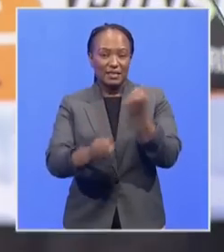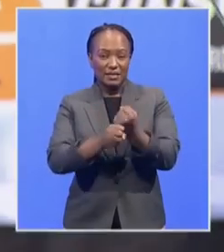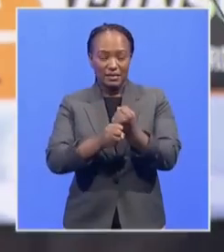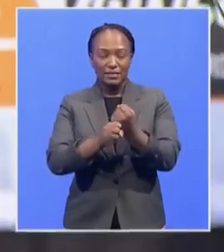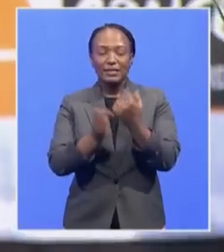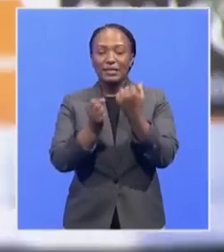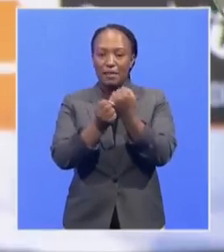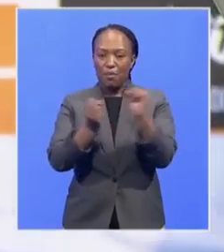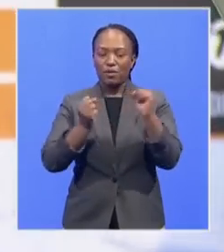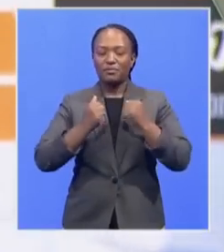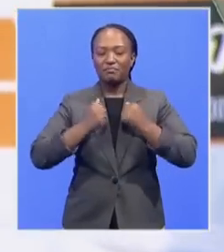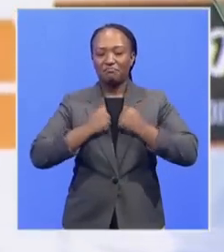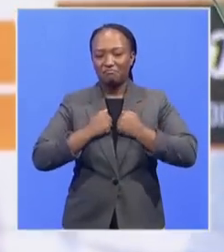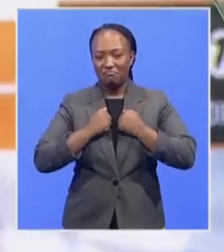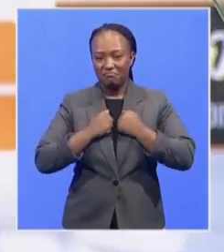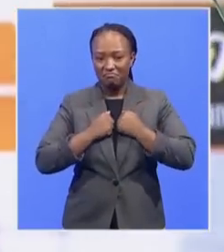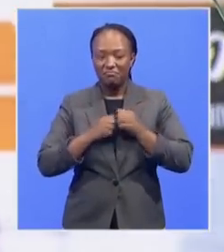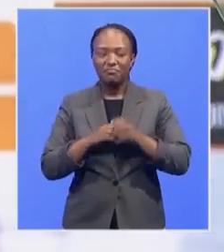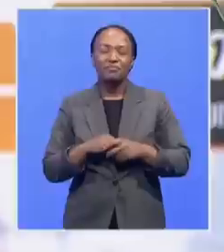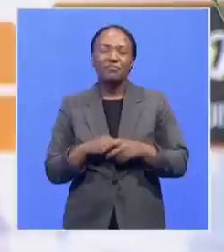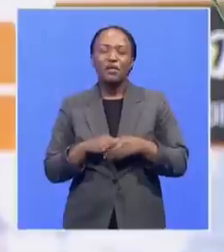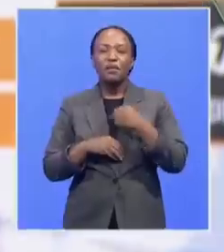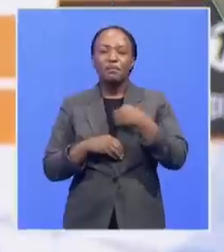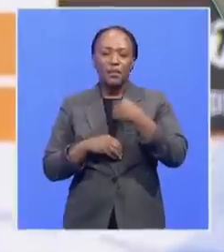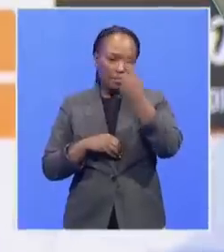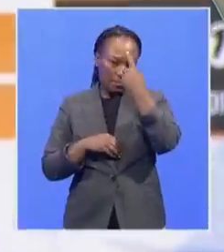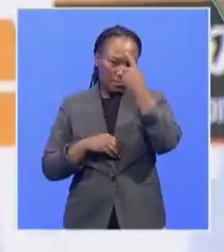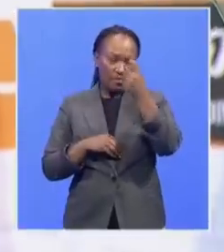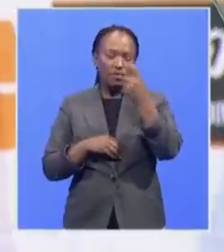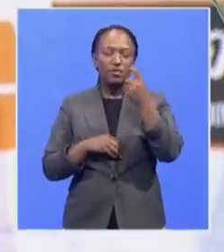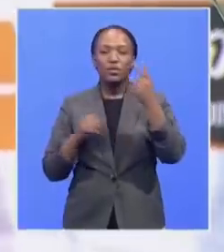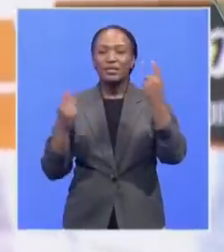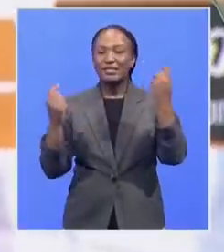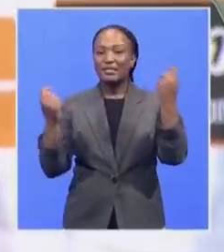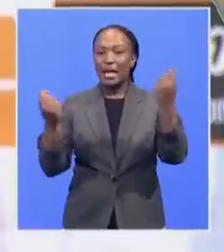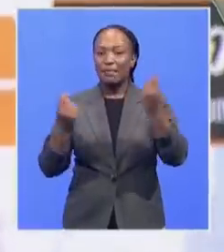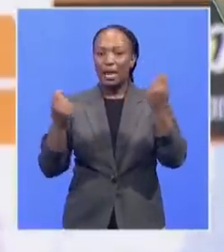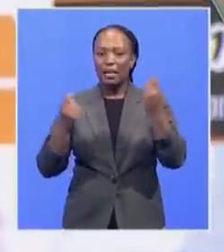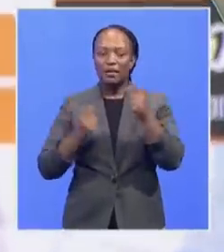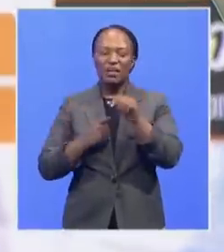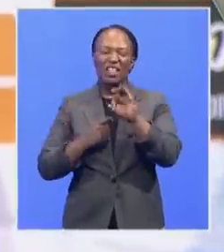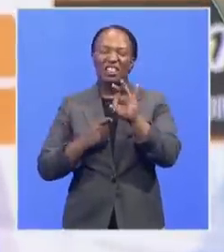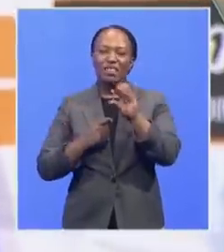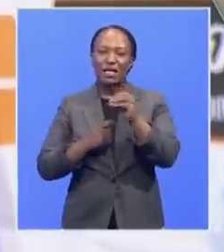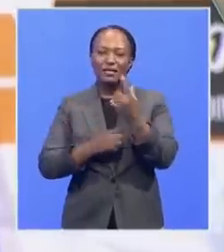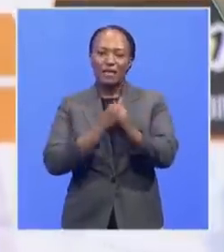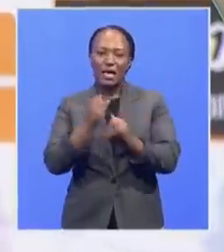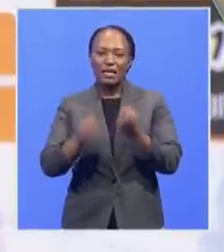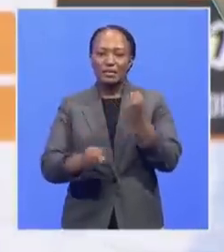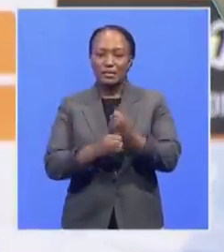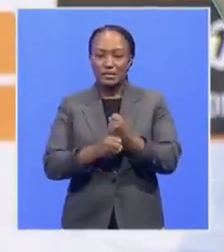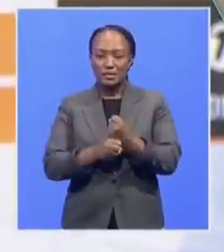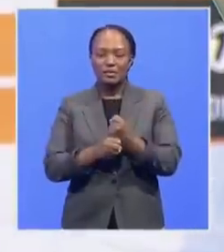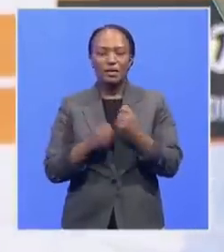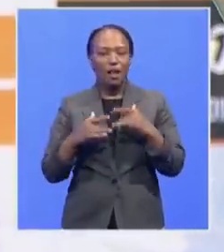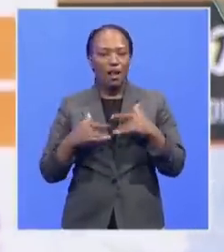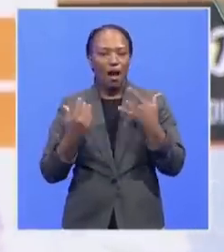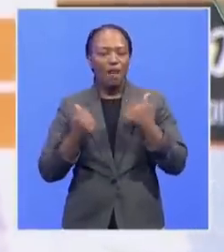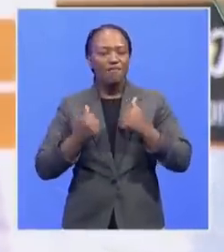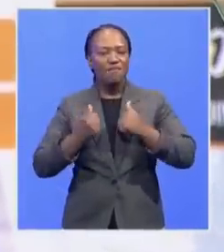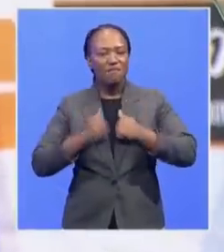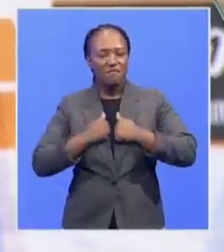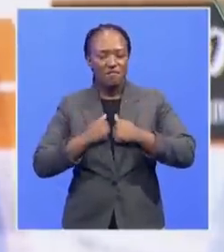do want to believe that when we celebrate 30 years, our lives as South